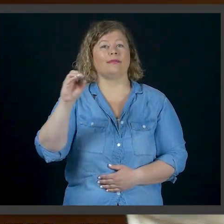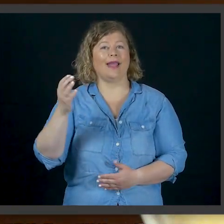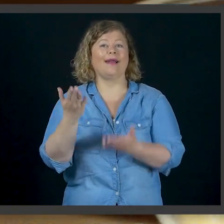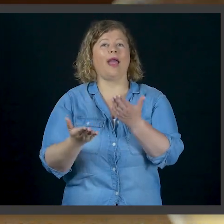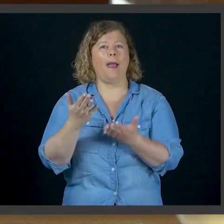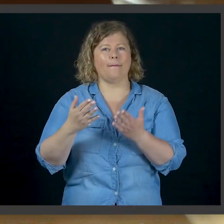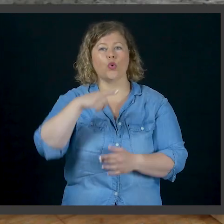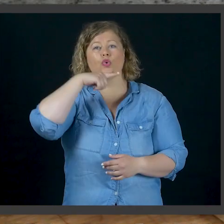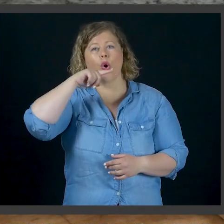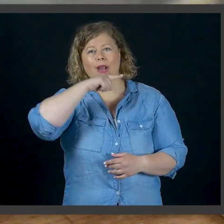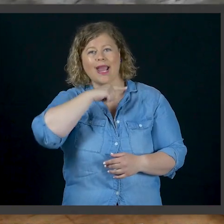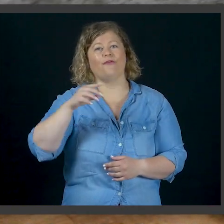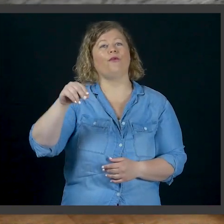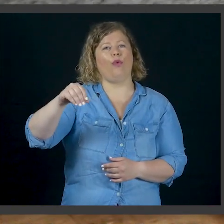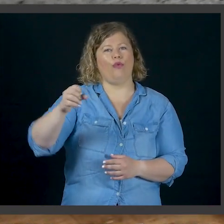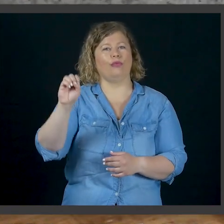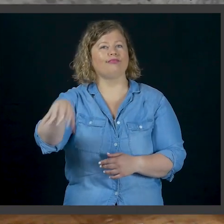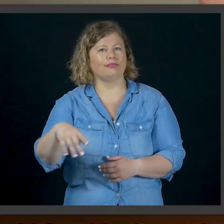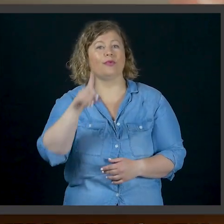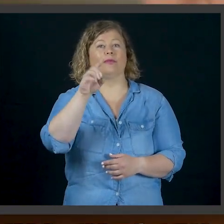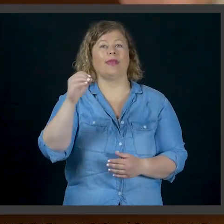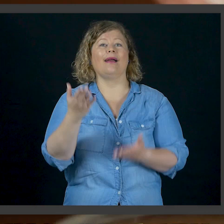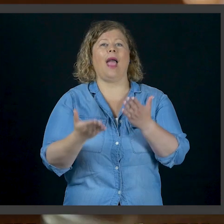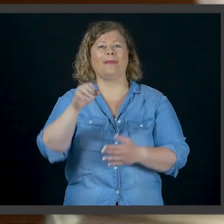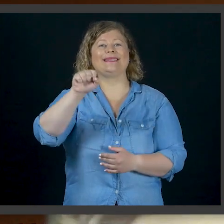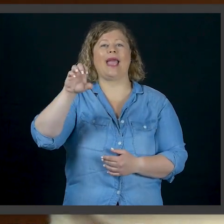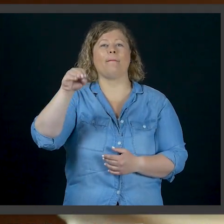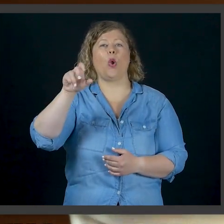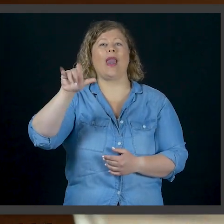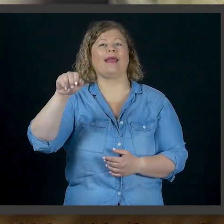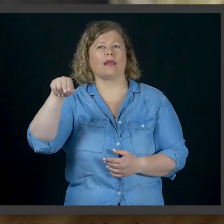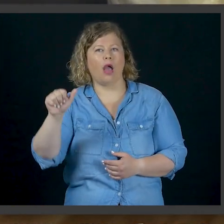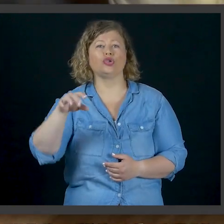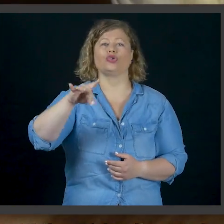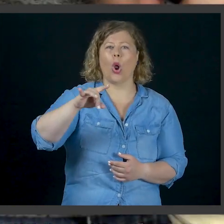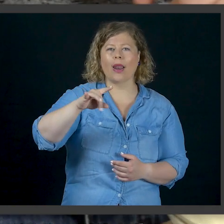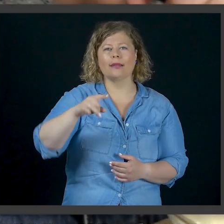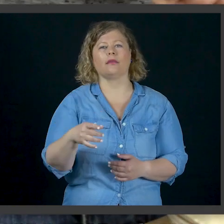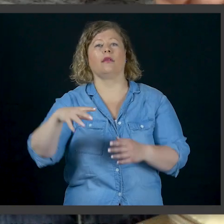100 grams of corn flour, 100 grams of semolina,